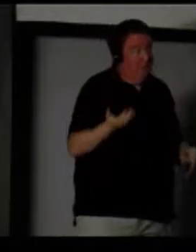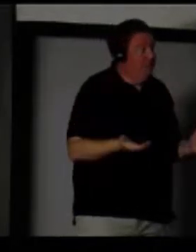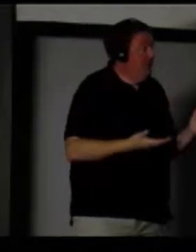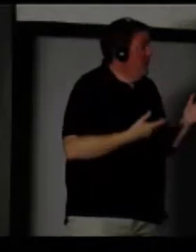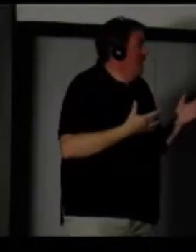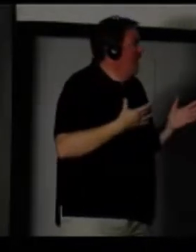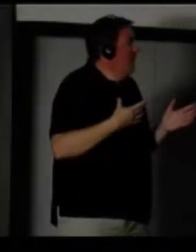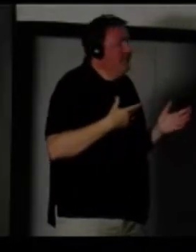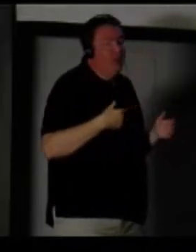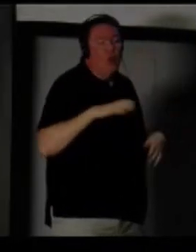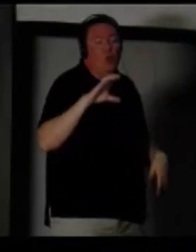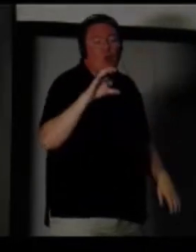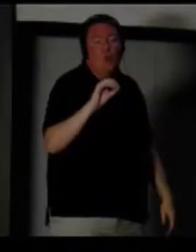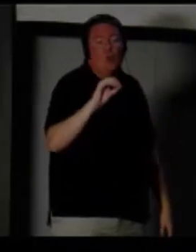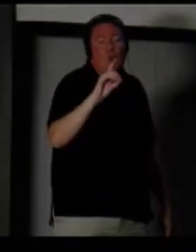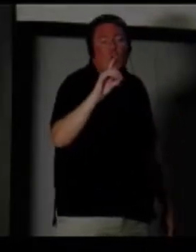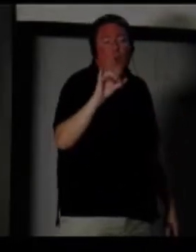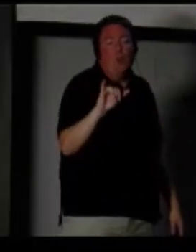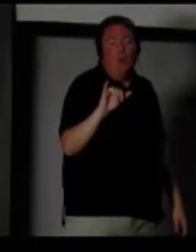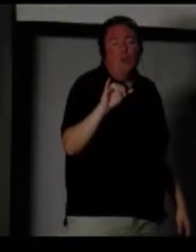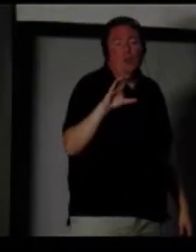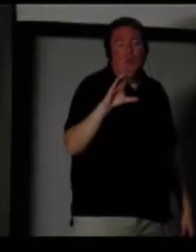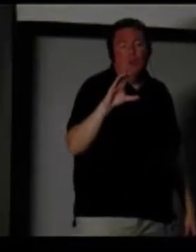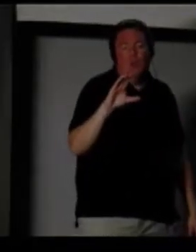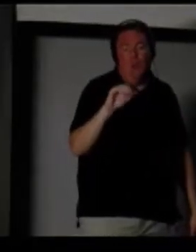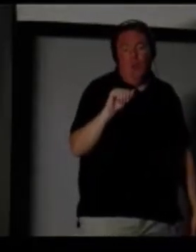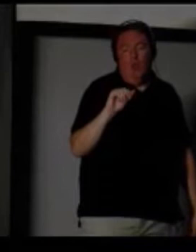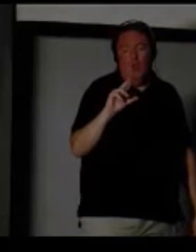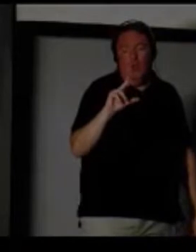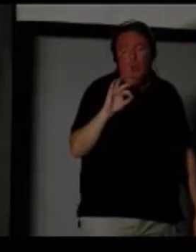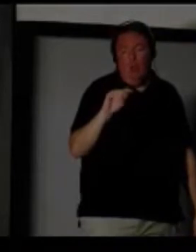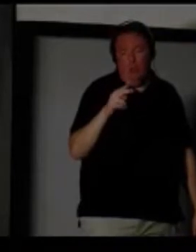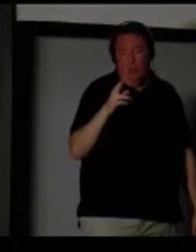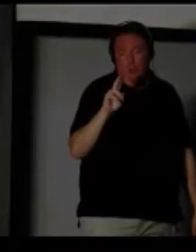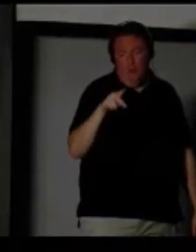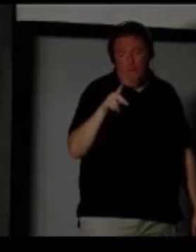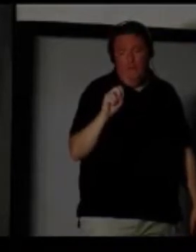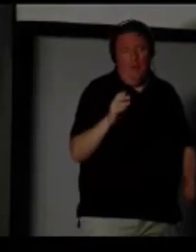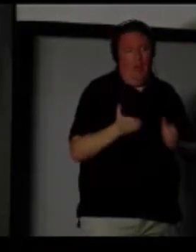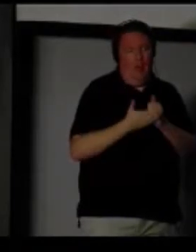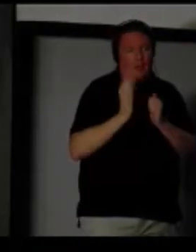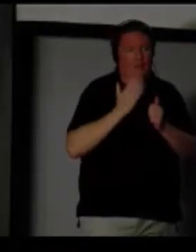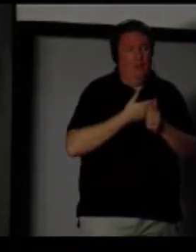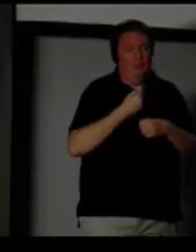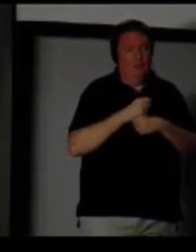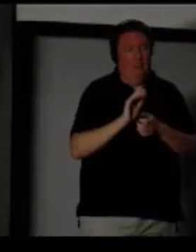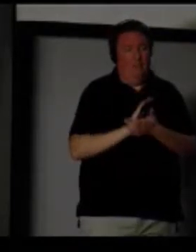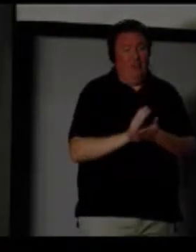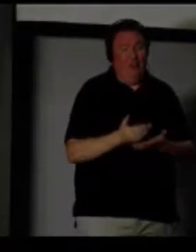want to credit Cody Colthorpe, who many Smithsonian people may know, who developed this animation.